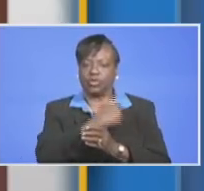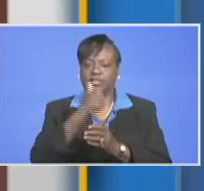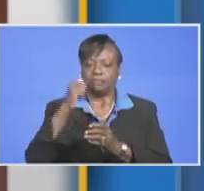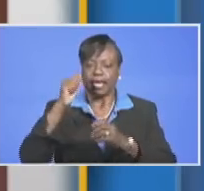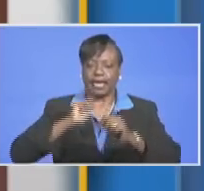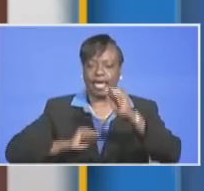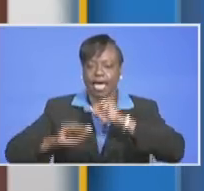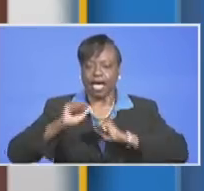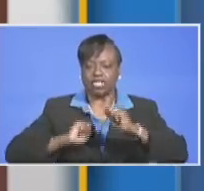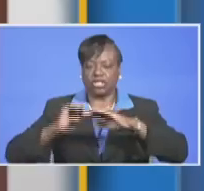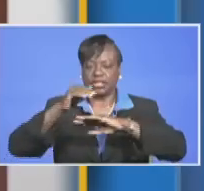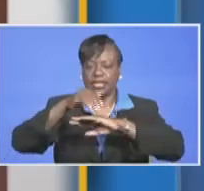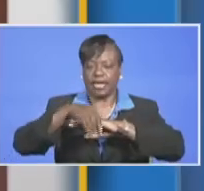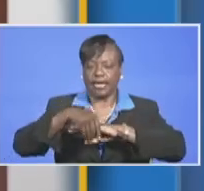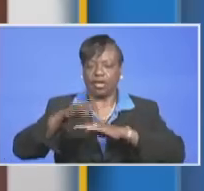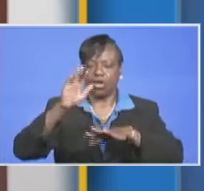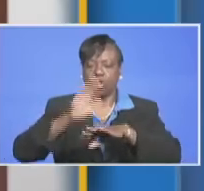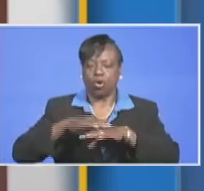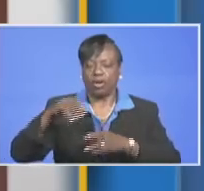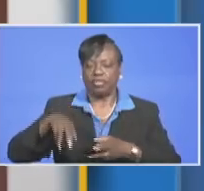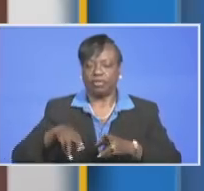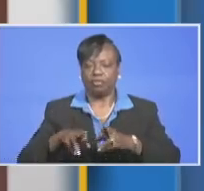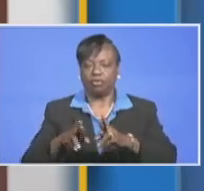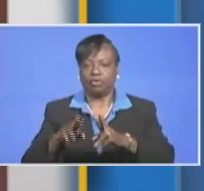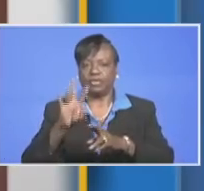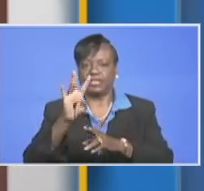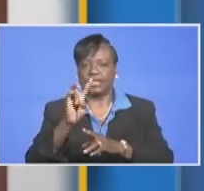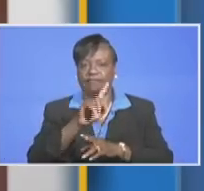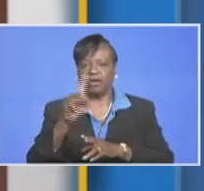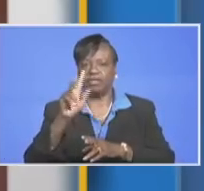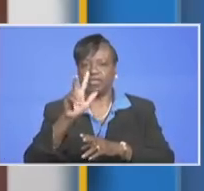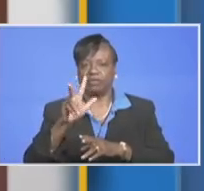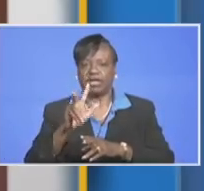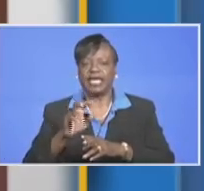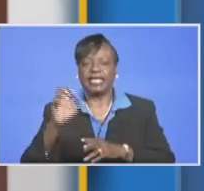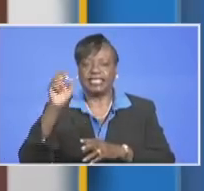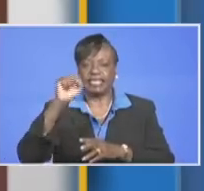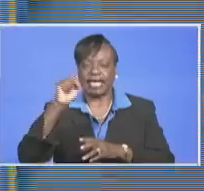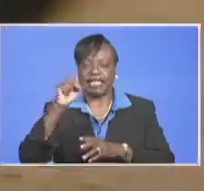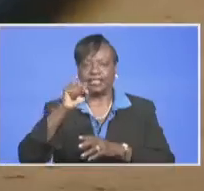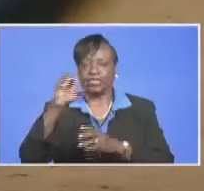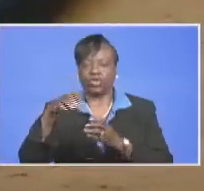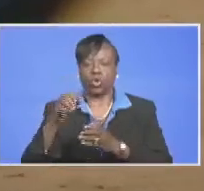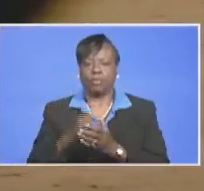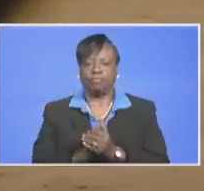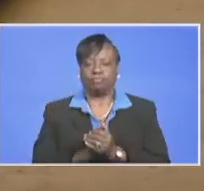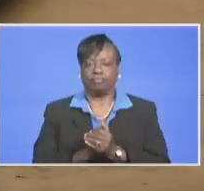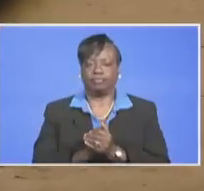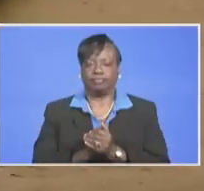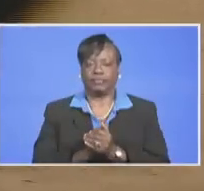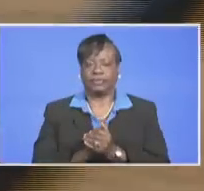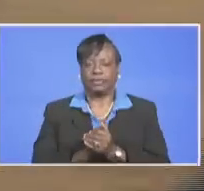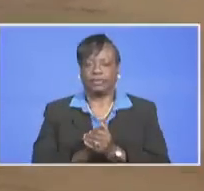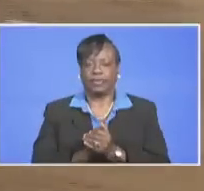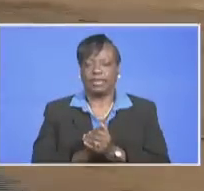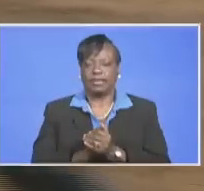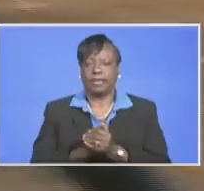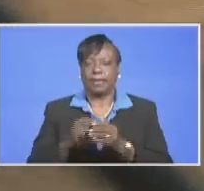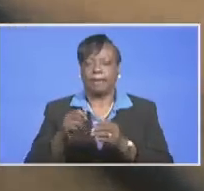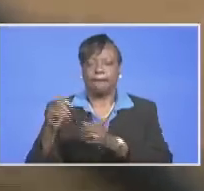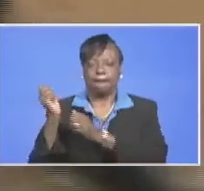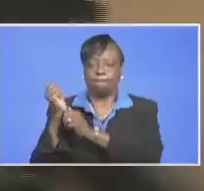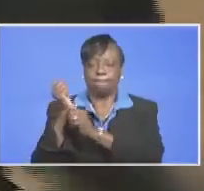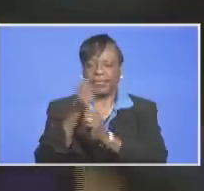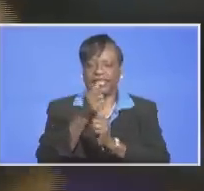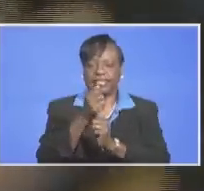in action tonight. They're on the road against the 7-3 Seattle Storm. From the minor league baseball diamond yesterday, Todd Isaacs